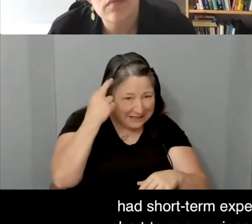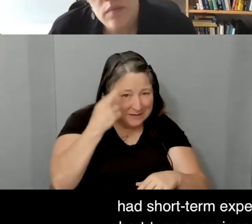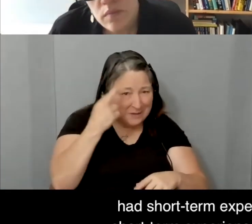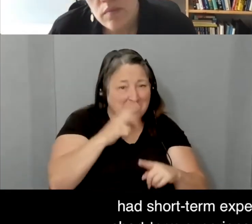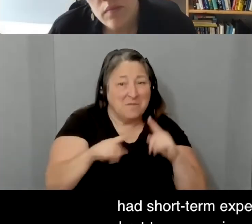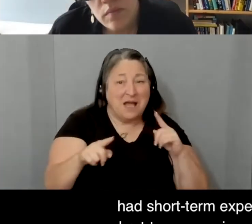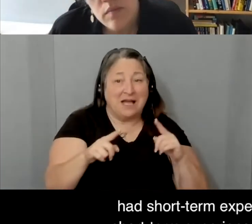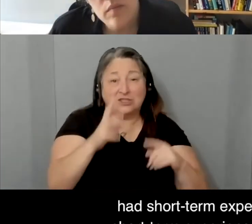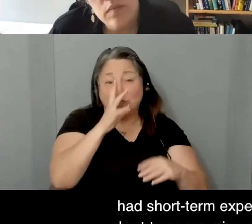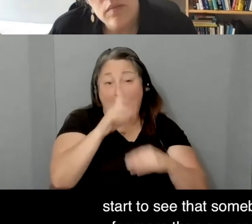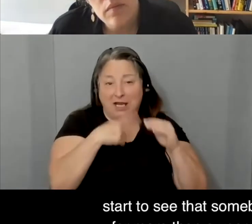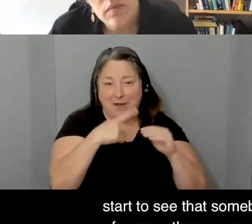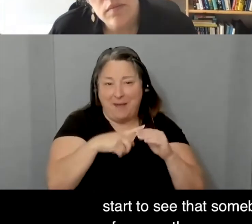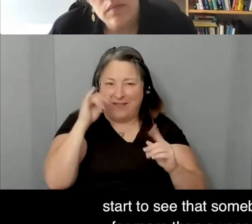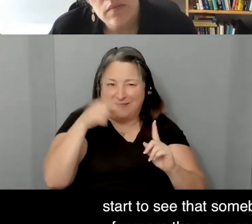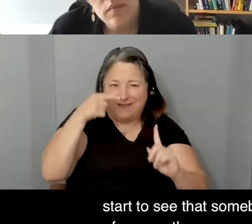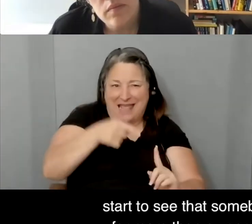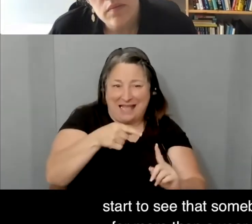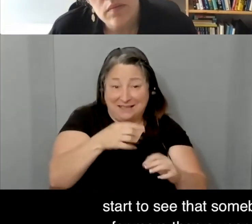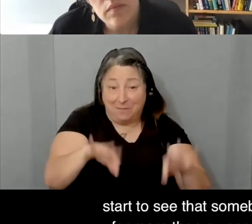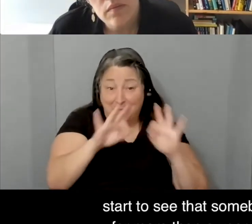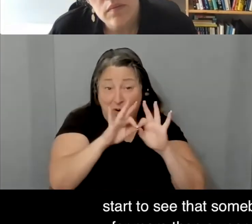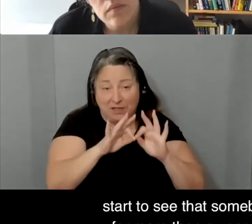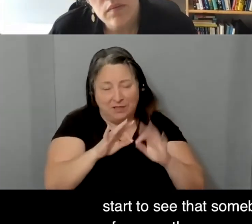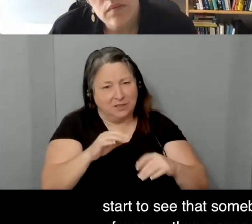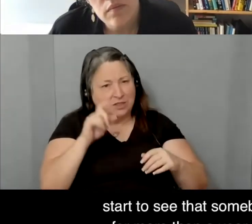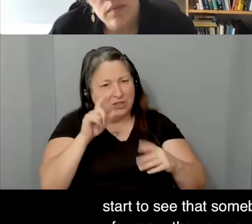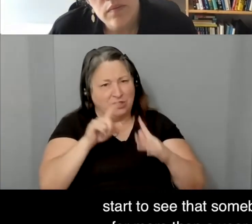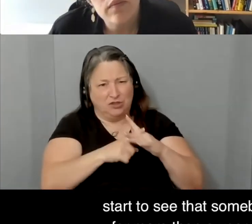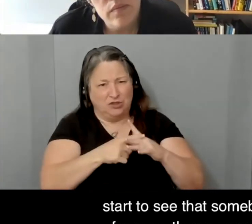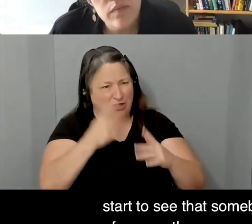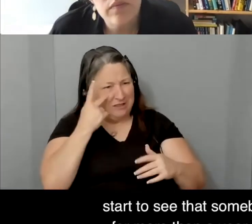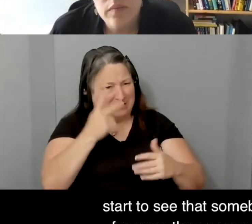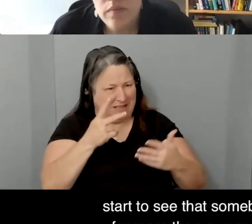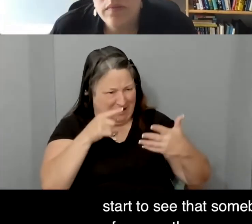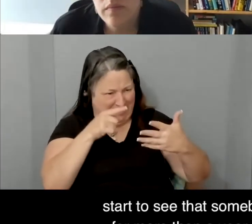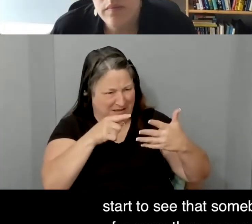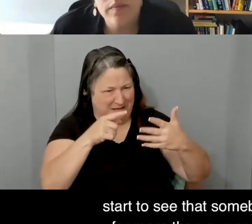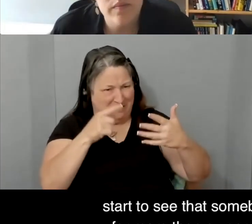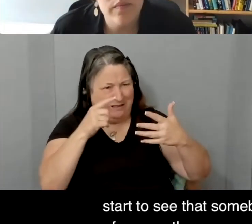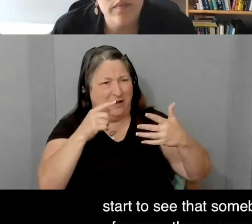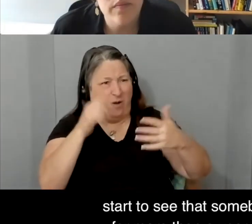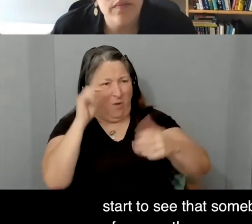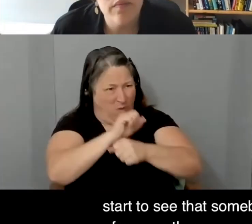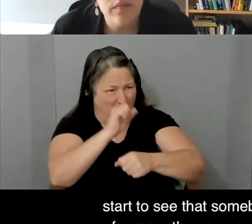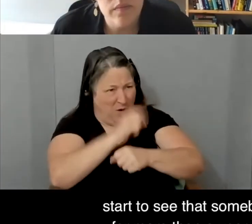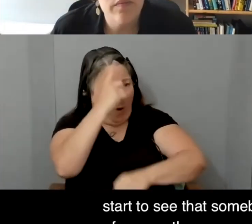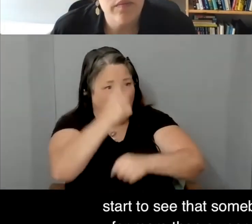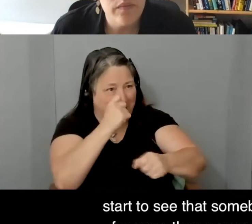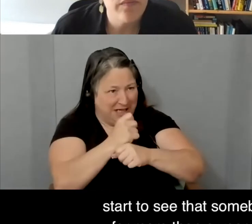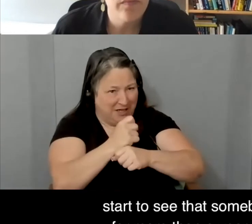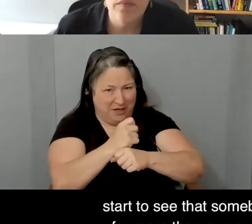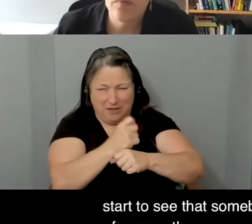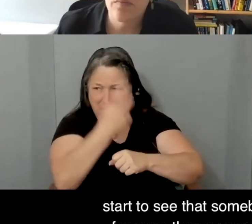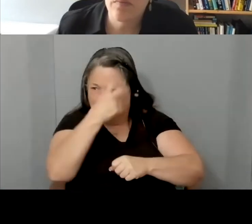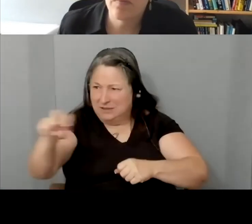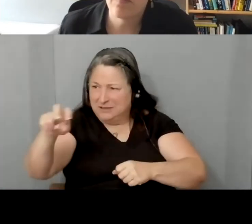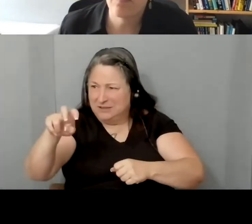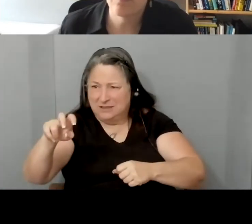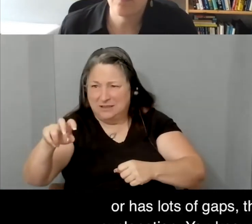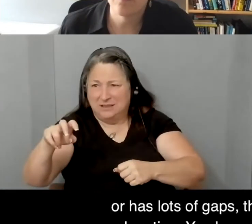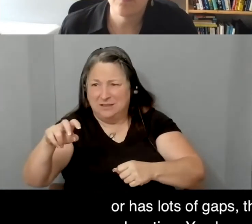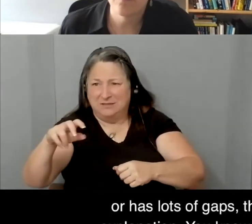is important. It's when you start to see that somebody has not stayed anywhere for more than a year consistently on their